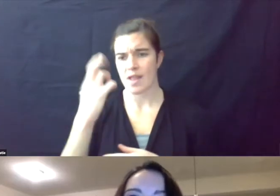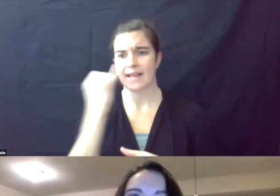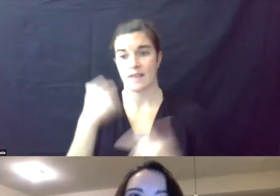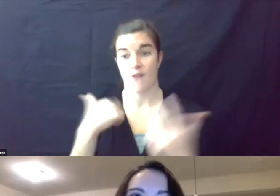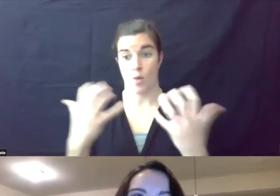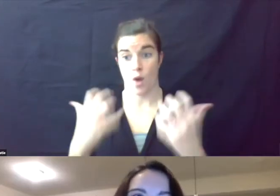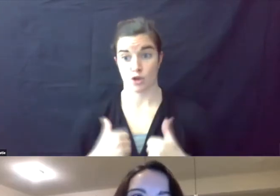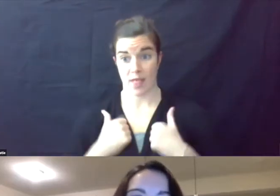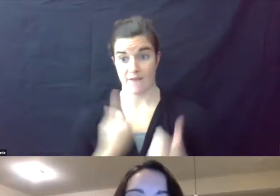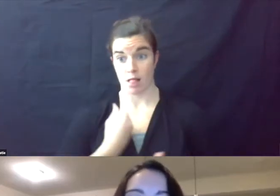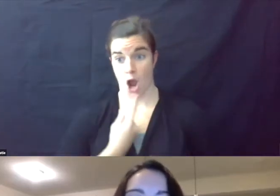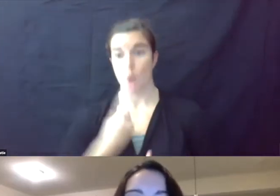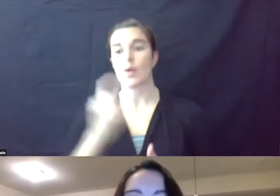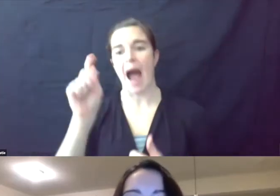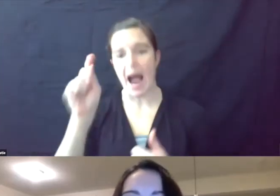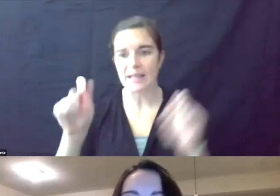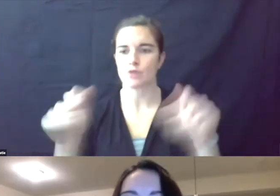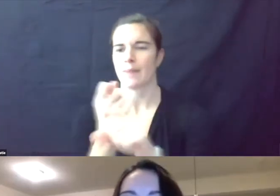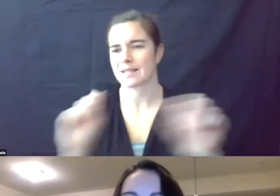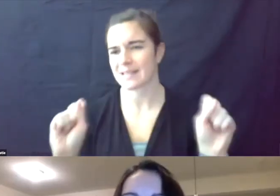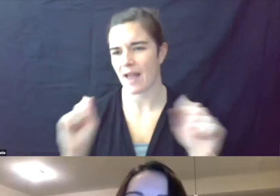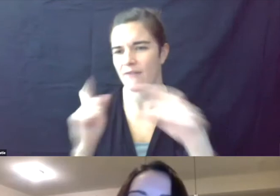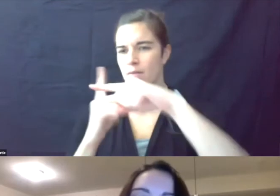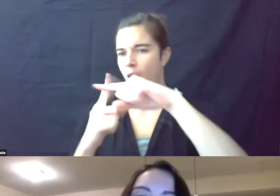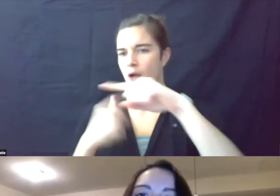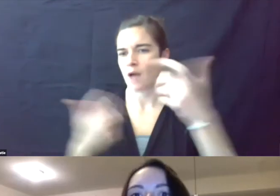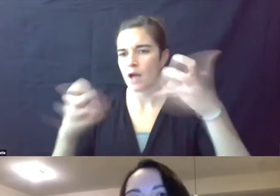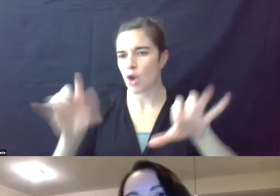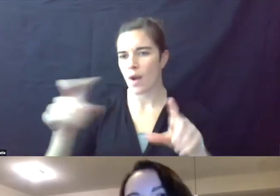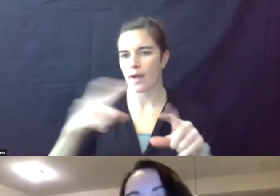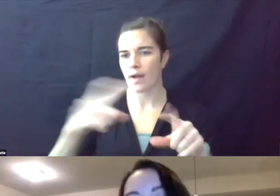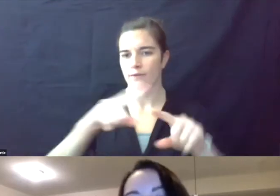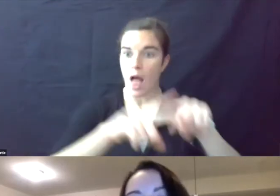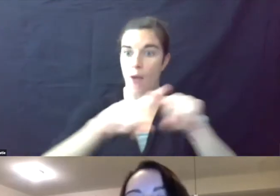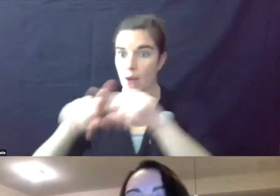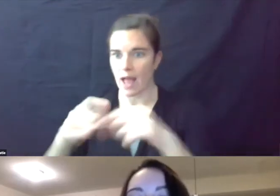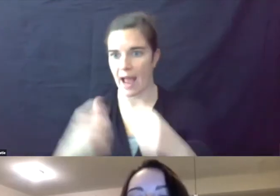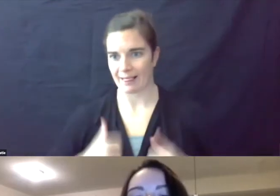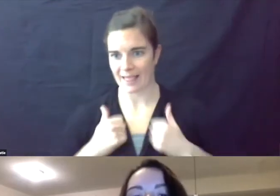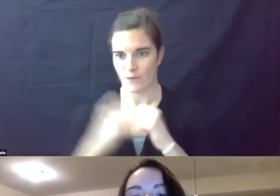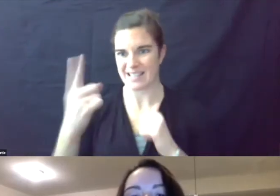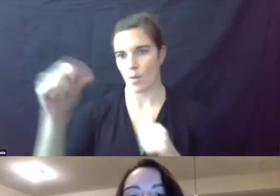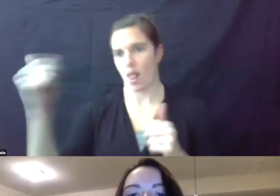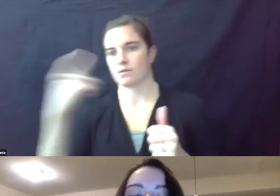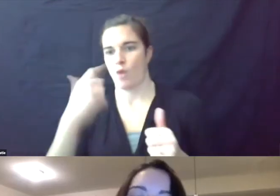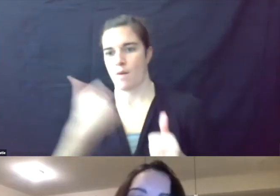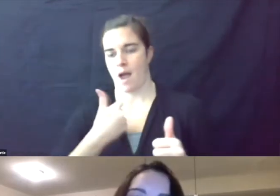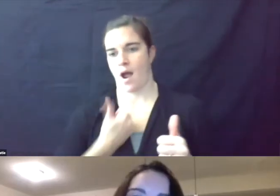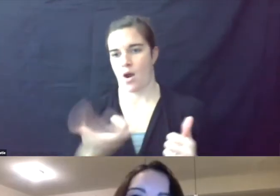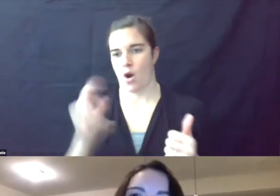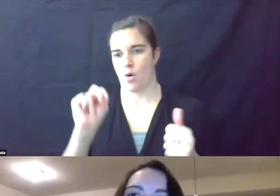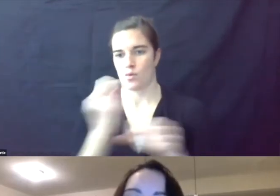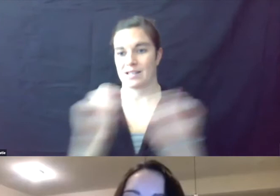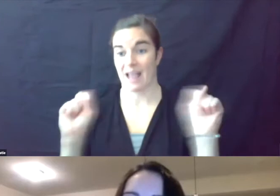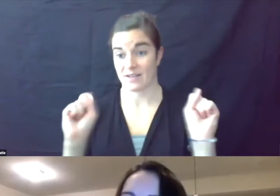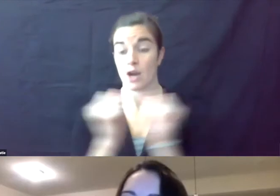would need to be able to be safe. And I also wanted to not have to rely on always living with someone else for my own safety. So without my hearing aids,